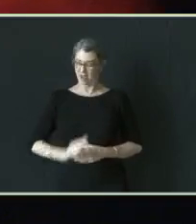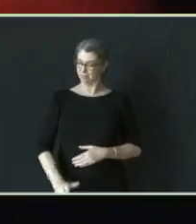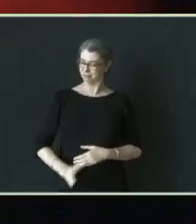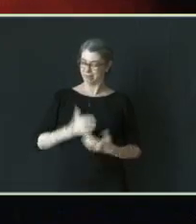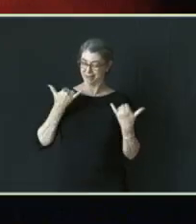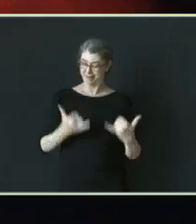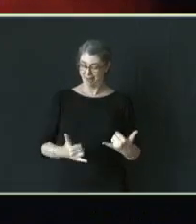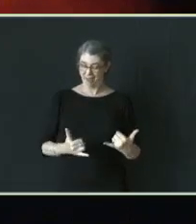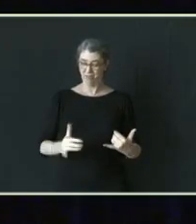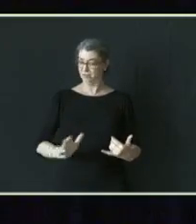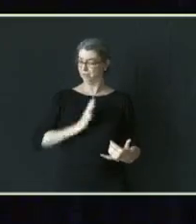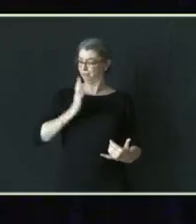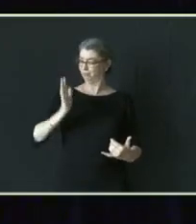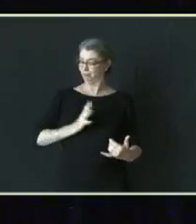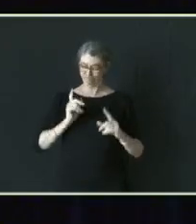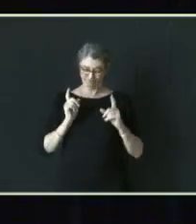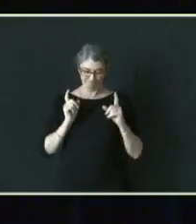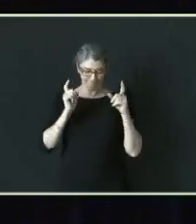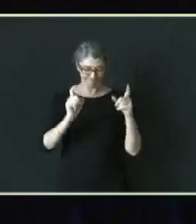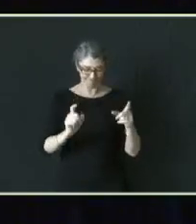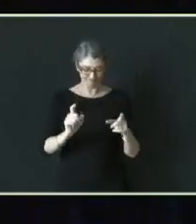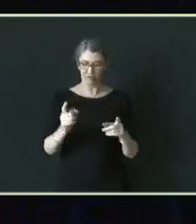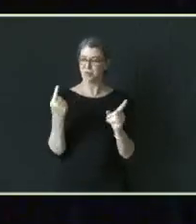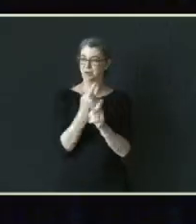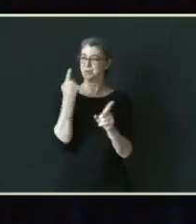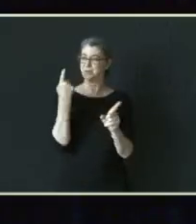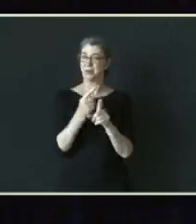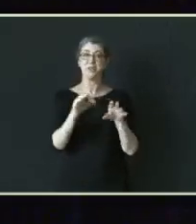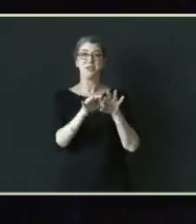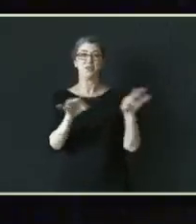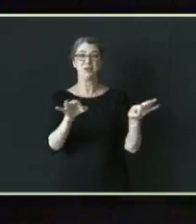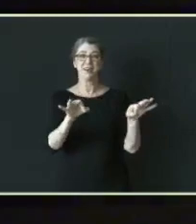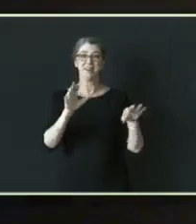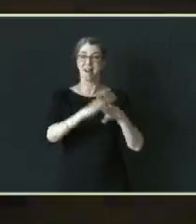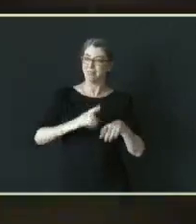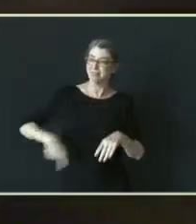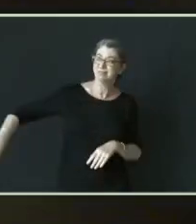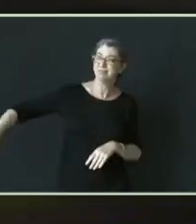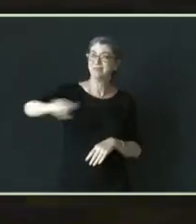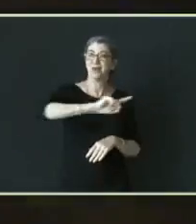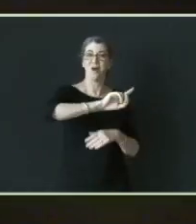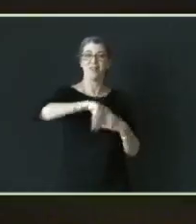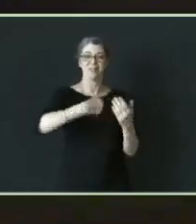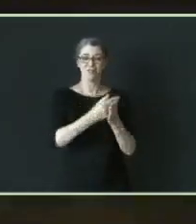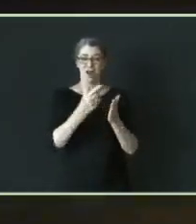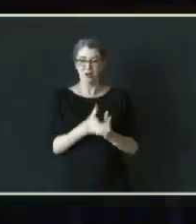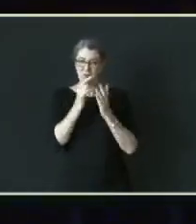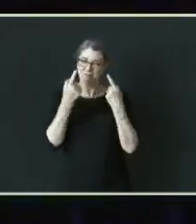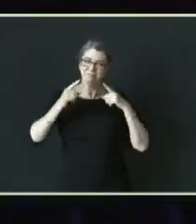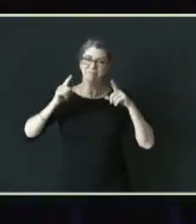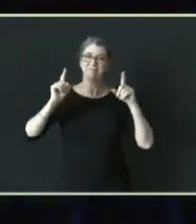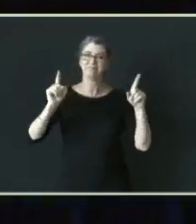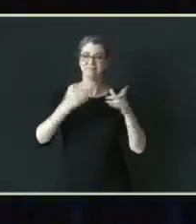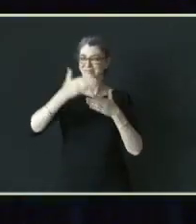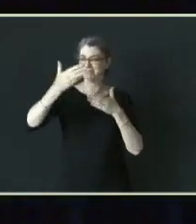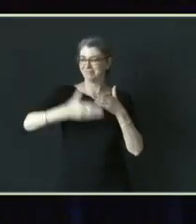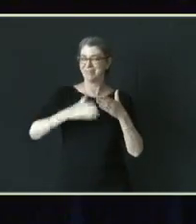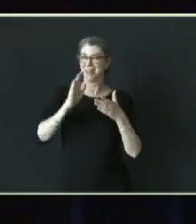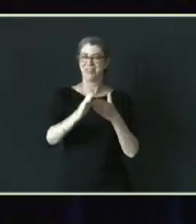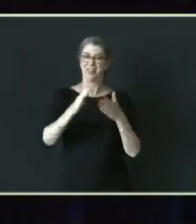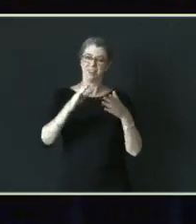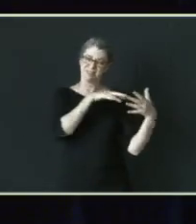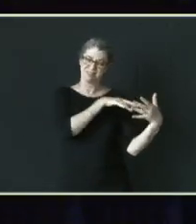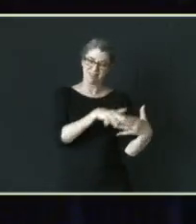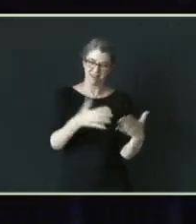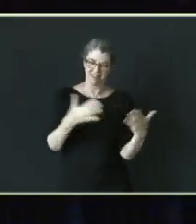now formally confer the appropriate degree upon all graduates who've successfully completed their course of